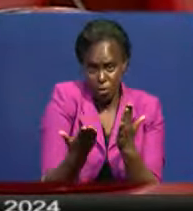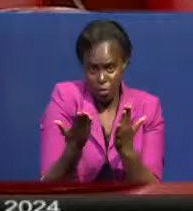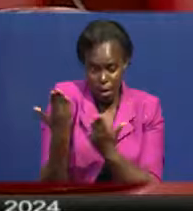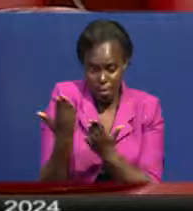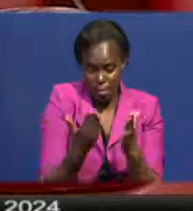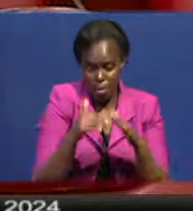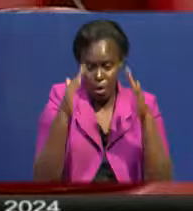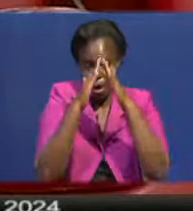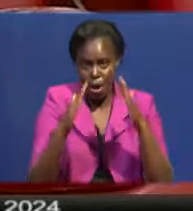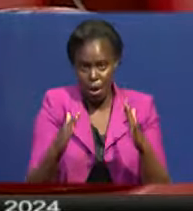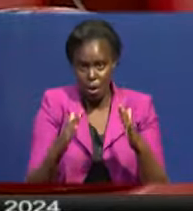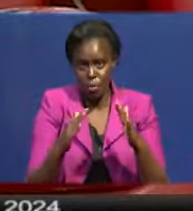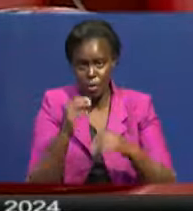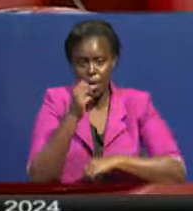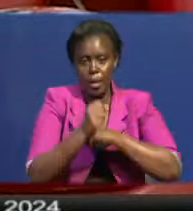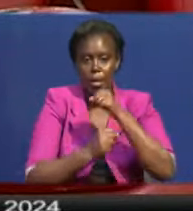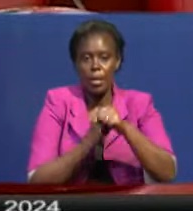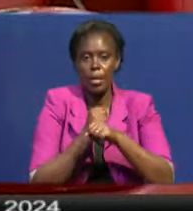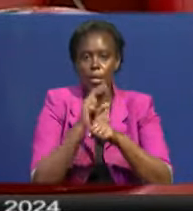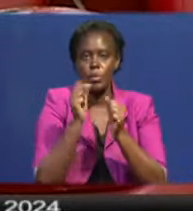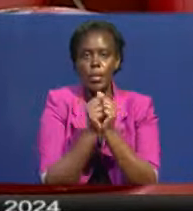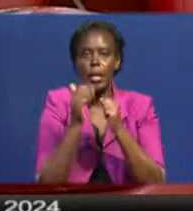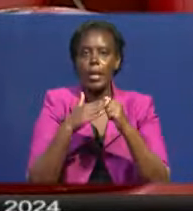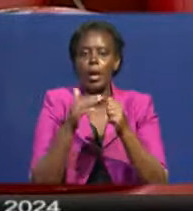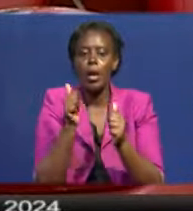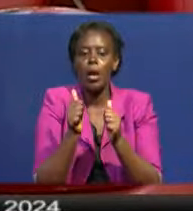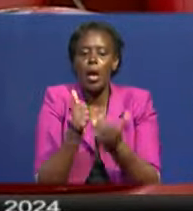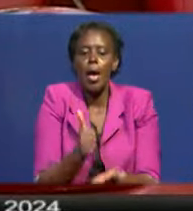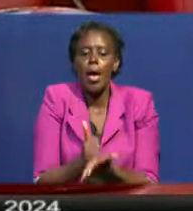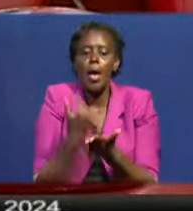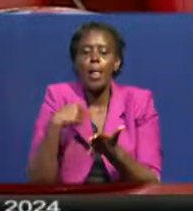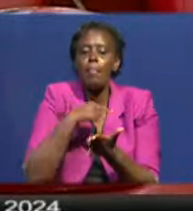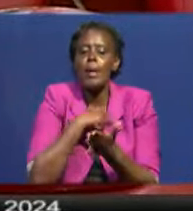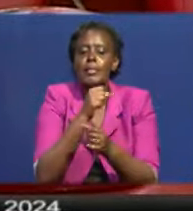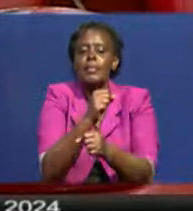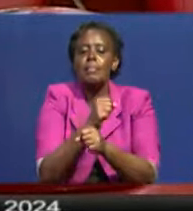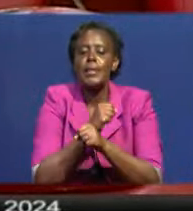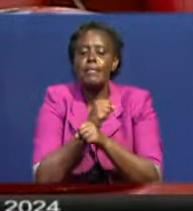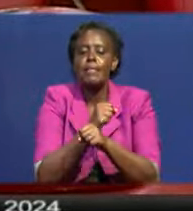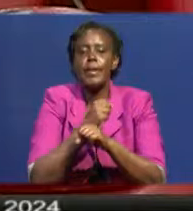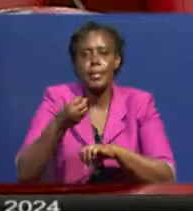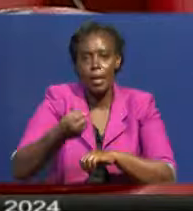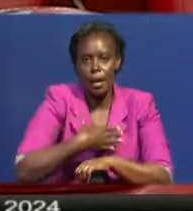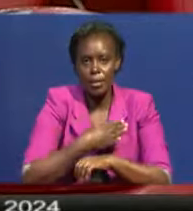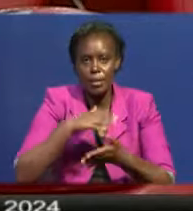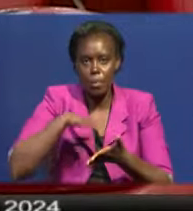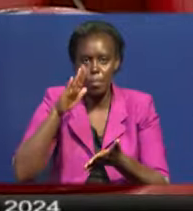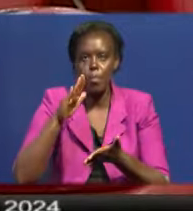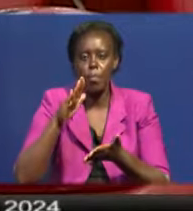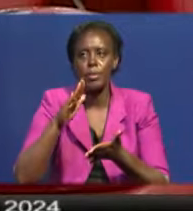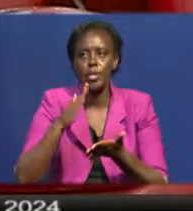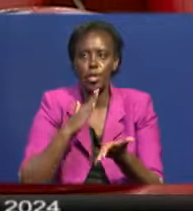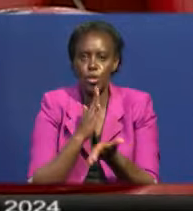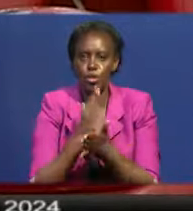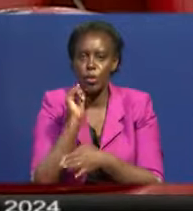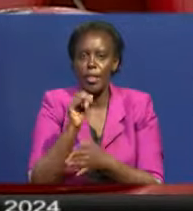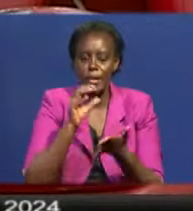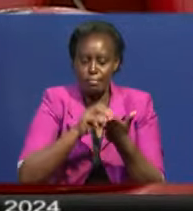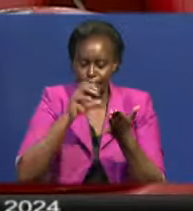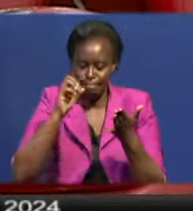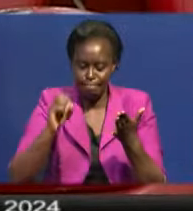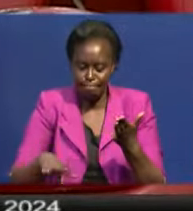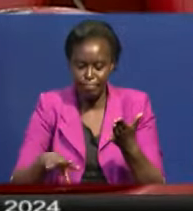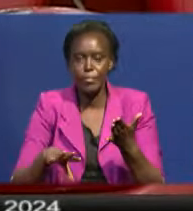brought before this House in 2019, which can help us further prevent cancer by ensuring the